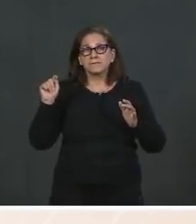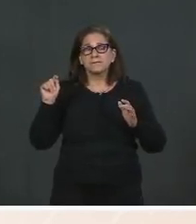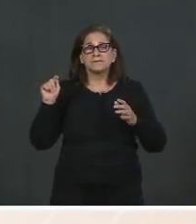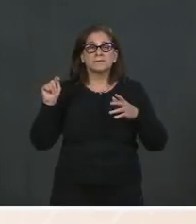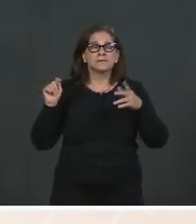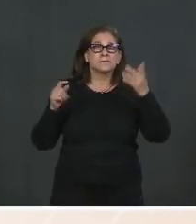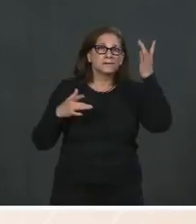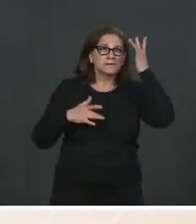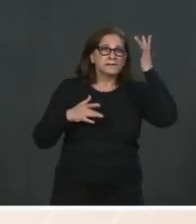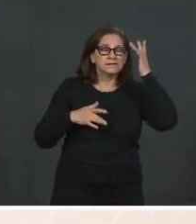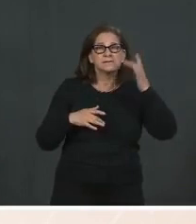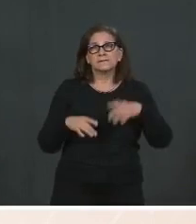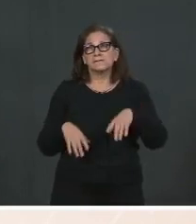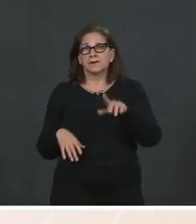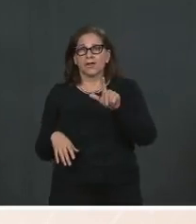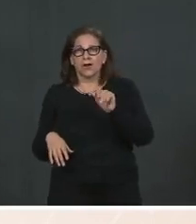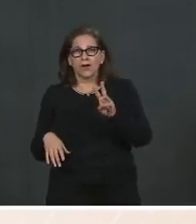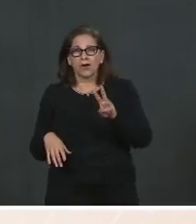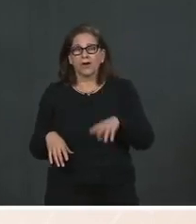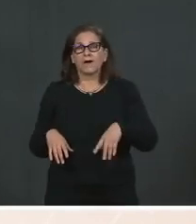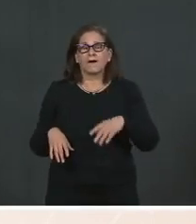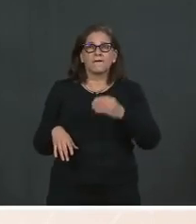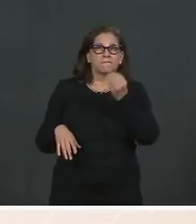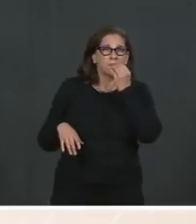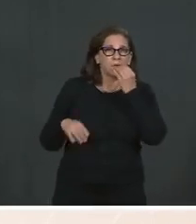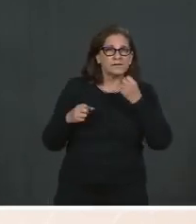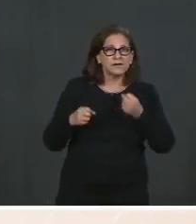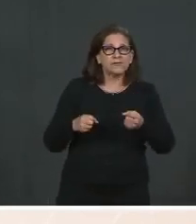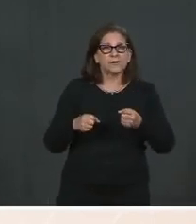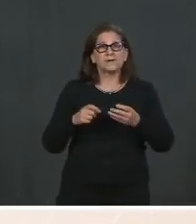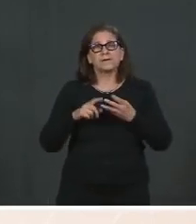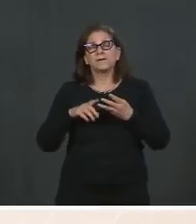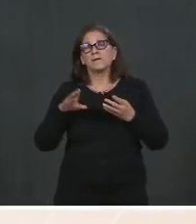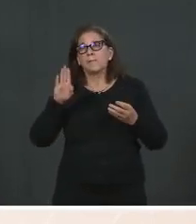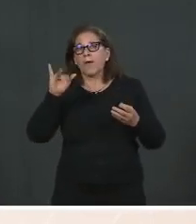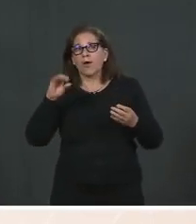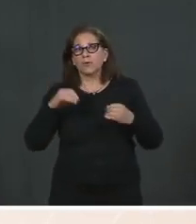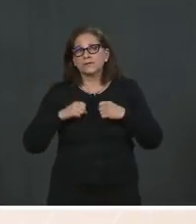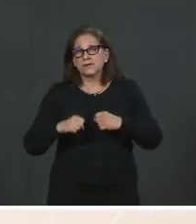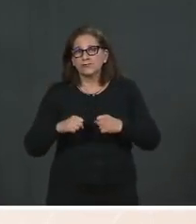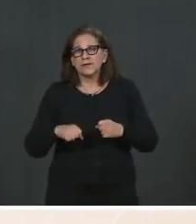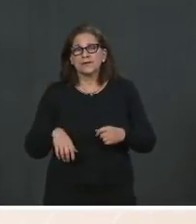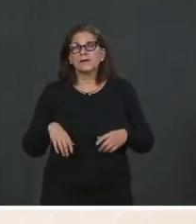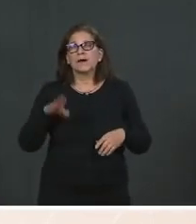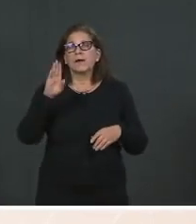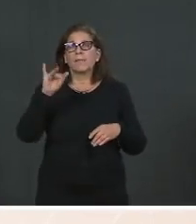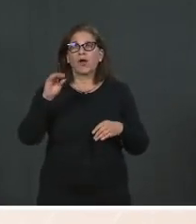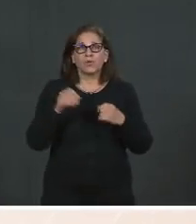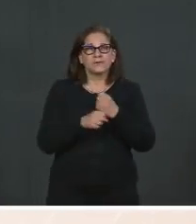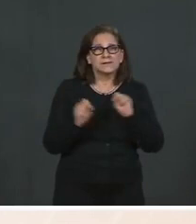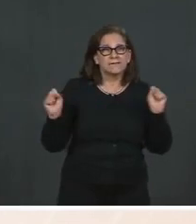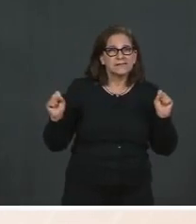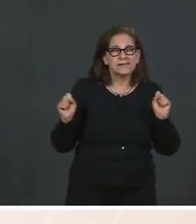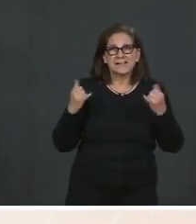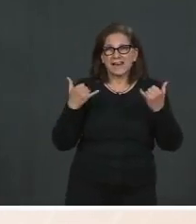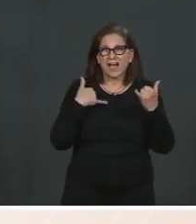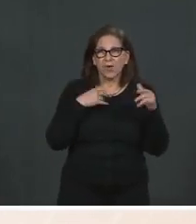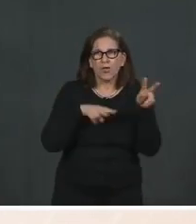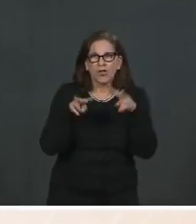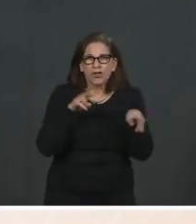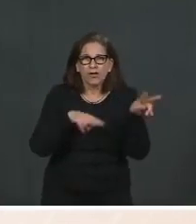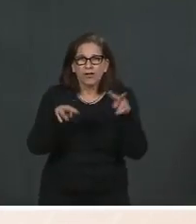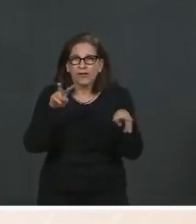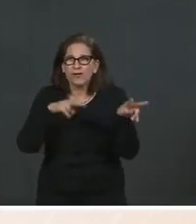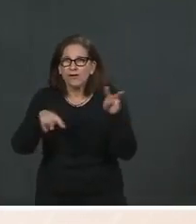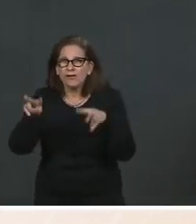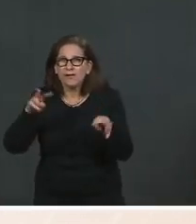security, biosafety, biosecurity. We have a lot of experts in government. We'll be reviewing this report intensively and quickly, and we have some of our